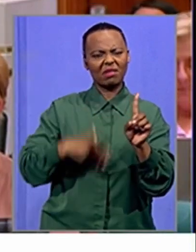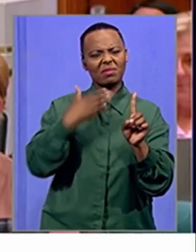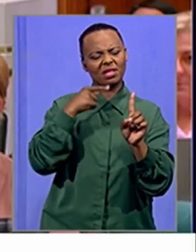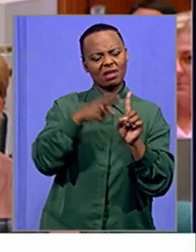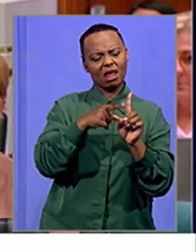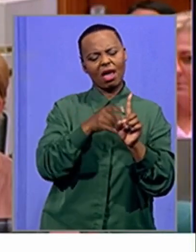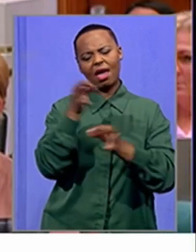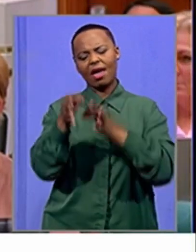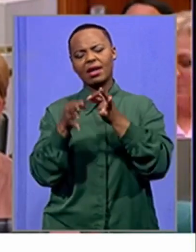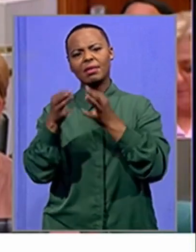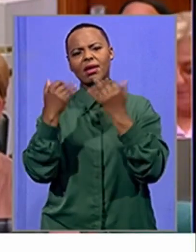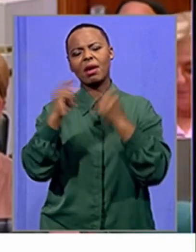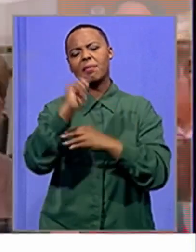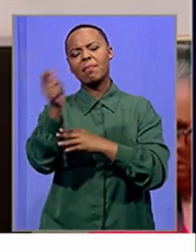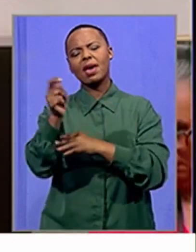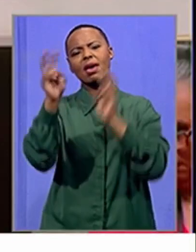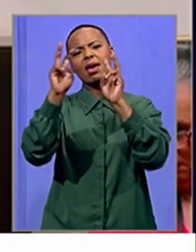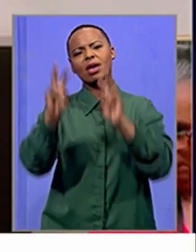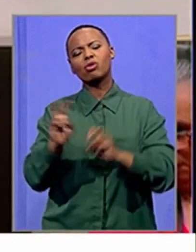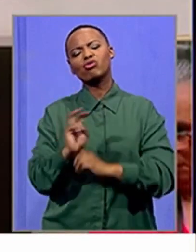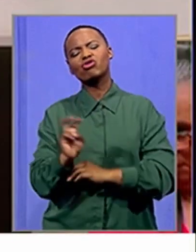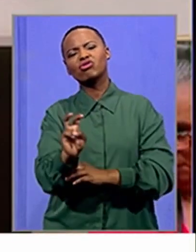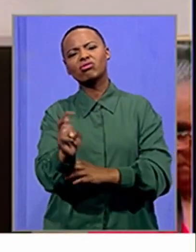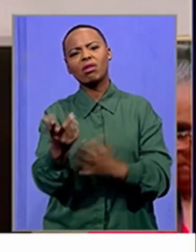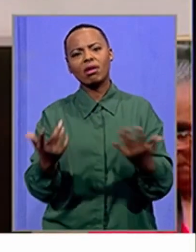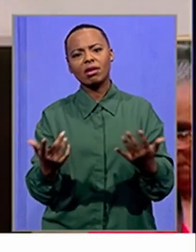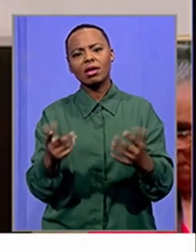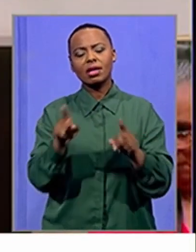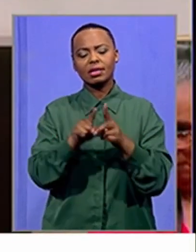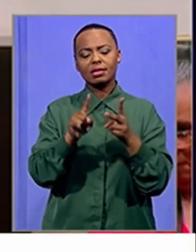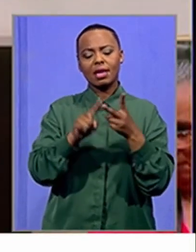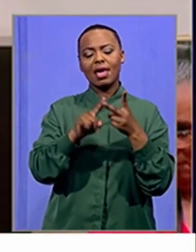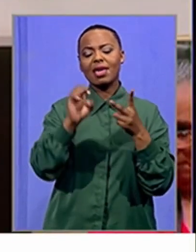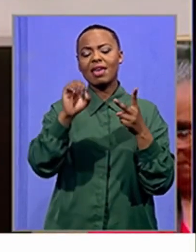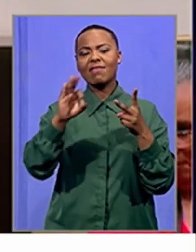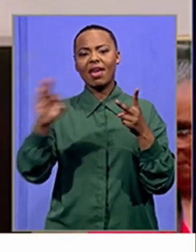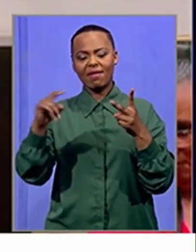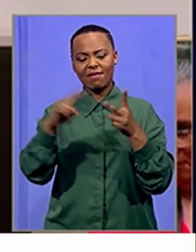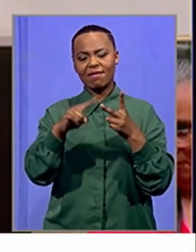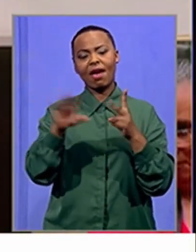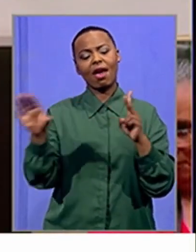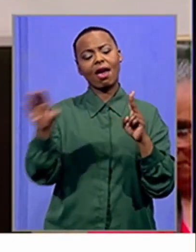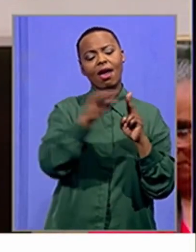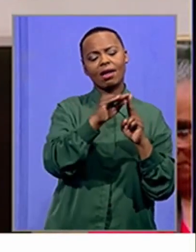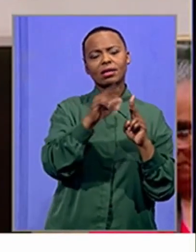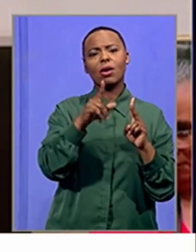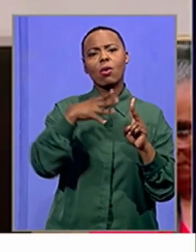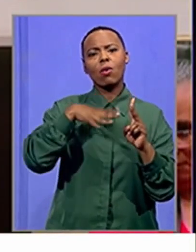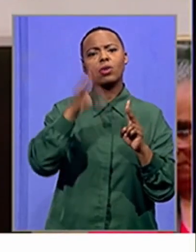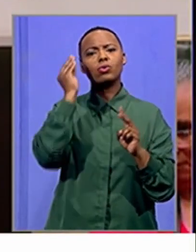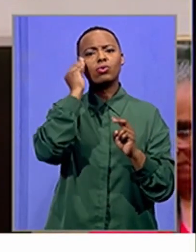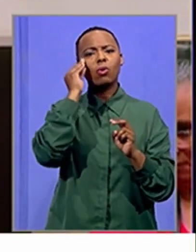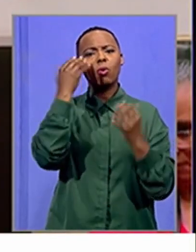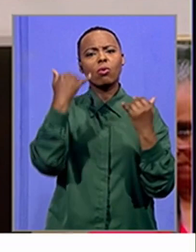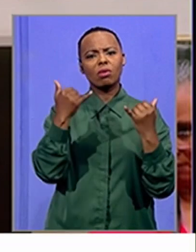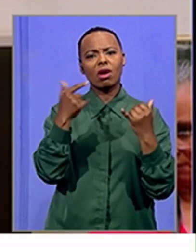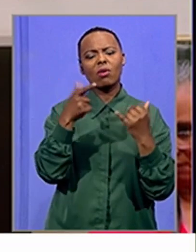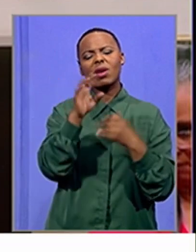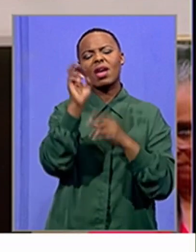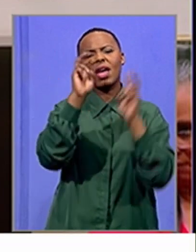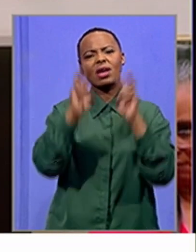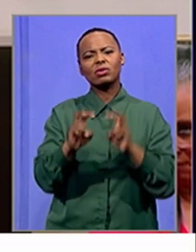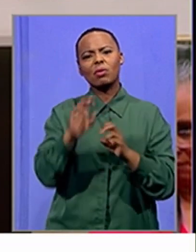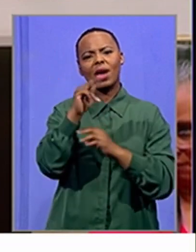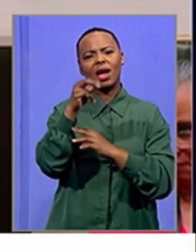mmuso a ho lefa sekoloto sa Eskom ha ka lehlakoreng le leng EFF e ne e batla ho tseba ka bokamoso ba mohlanka wa phethahatso wa